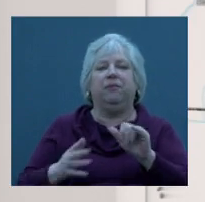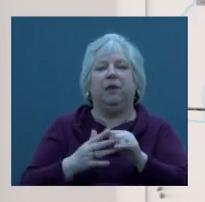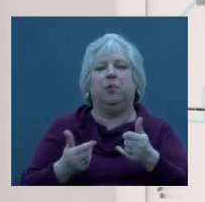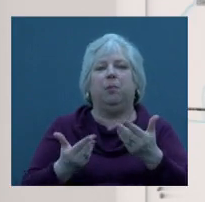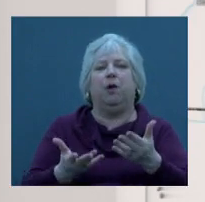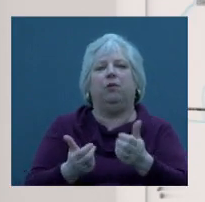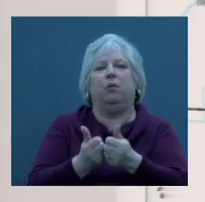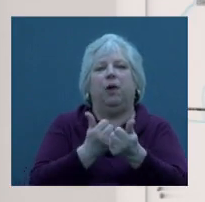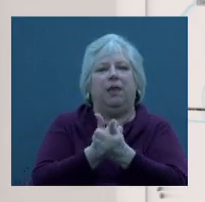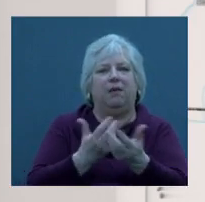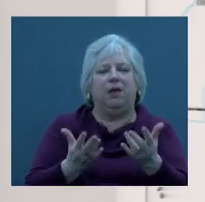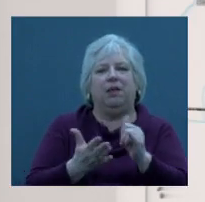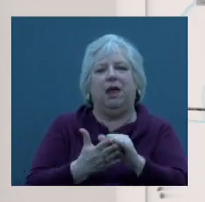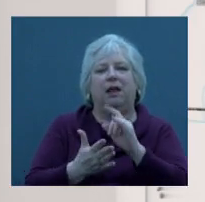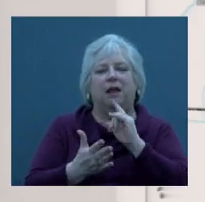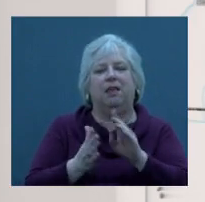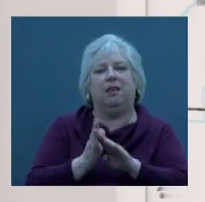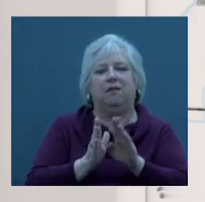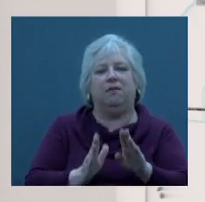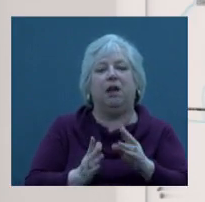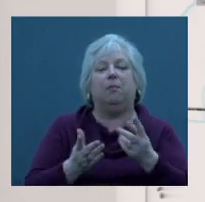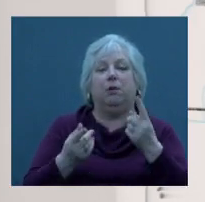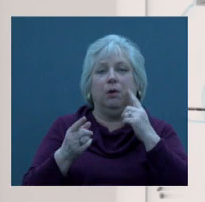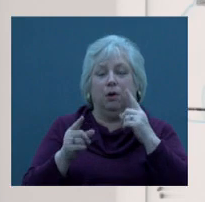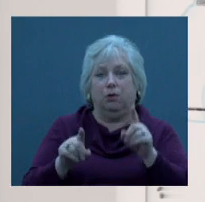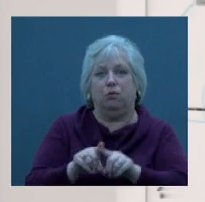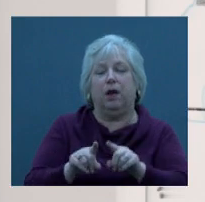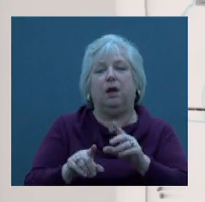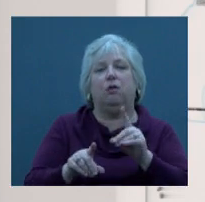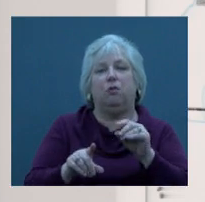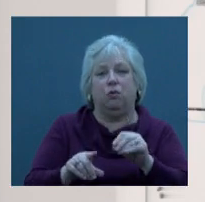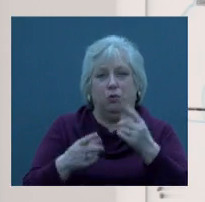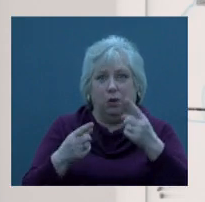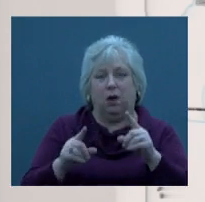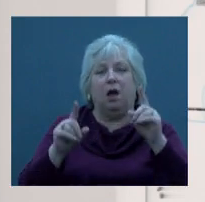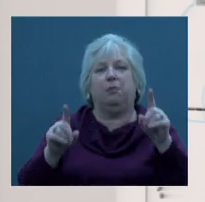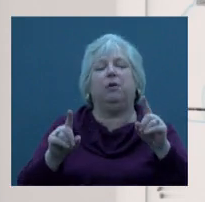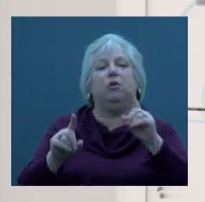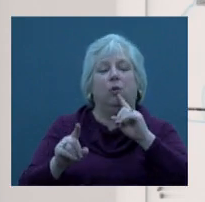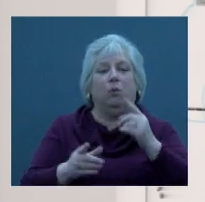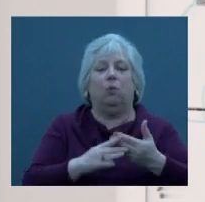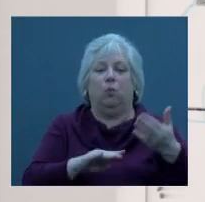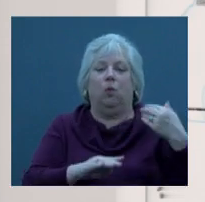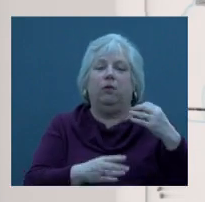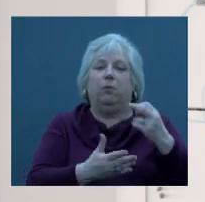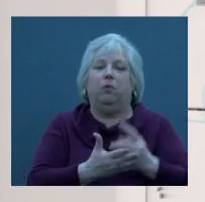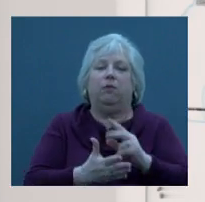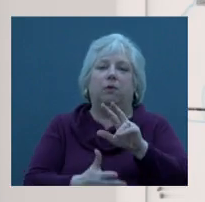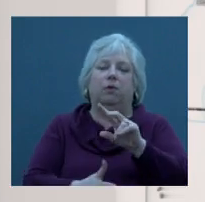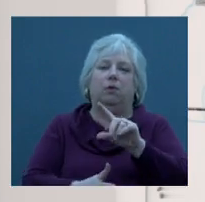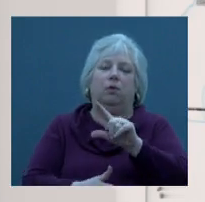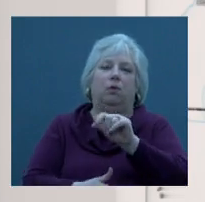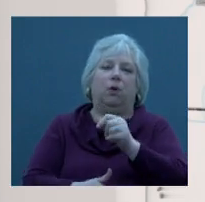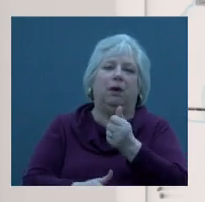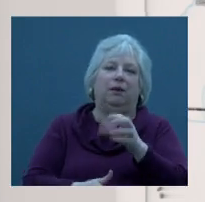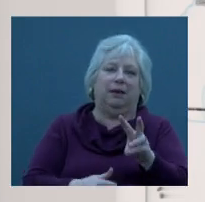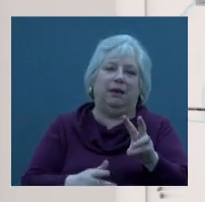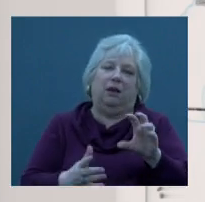that the developer had agreed to do, was actually approved by the Planning Commission in 2016. So it seemed like a good idea at one point